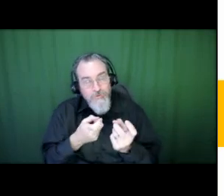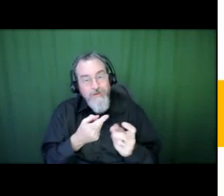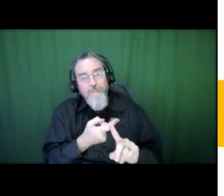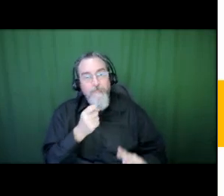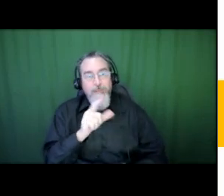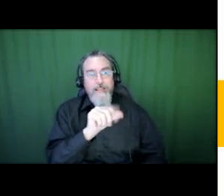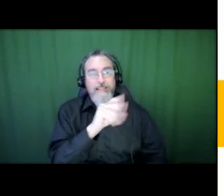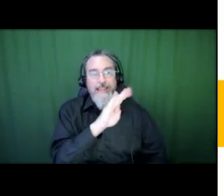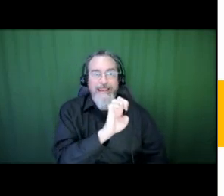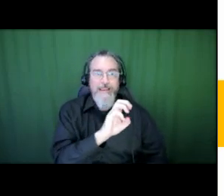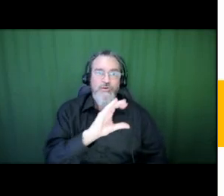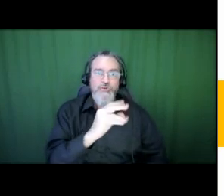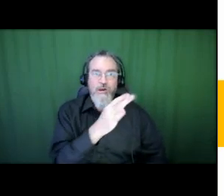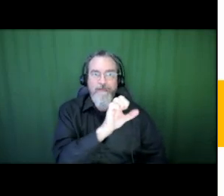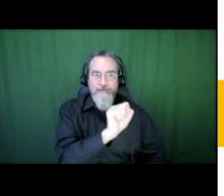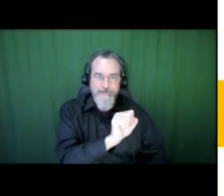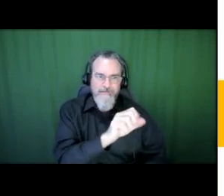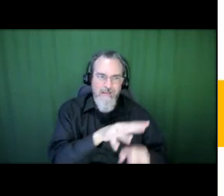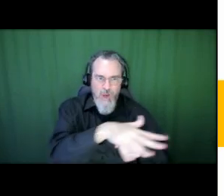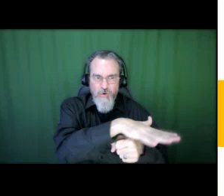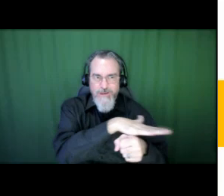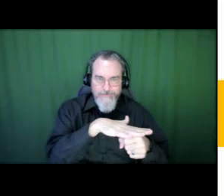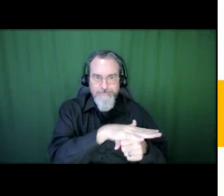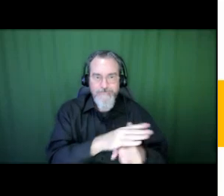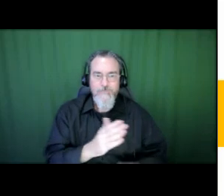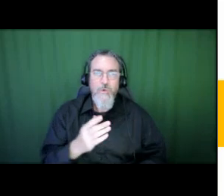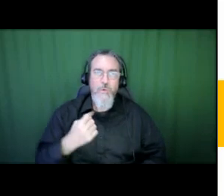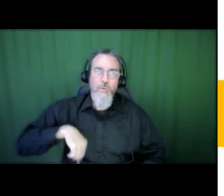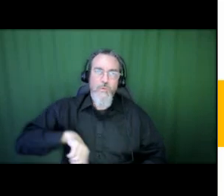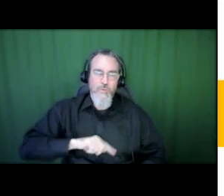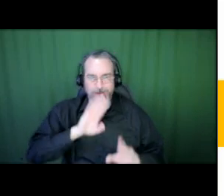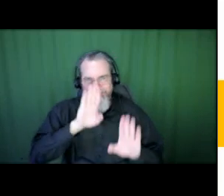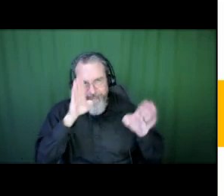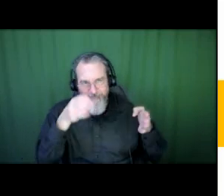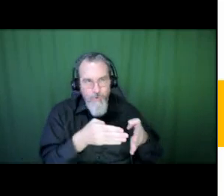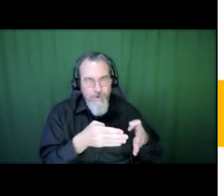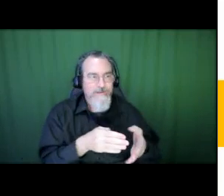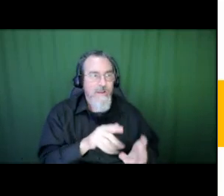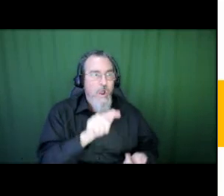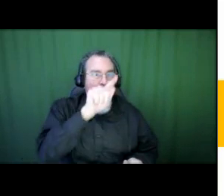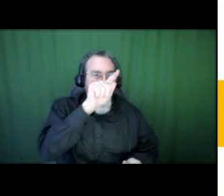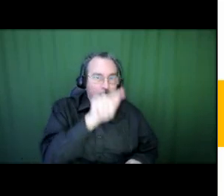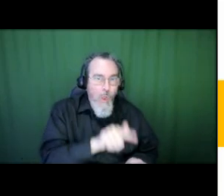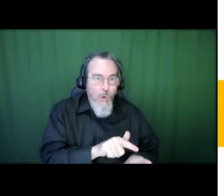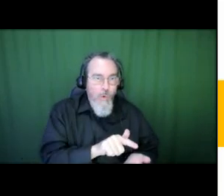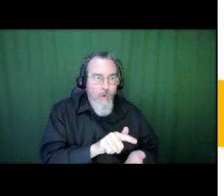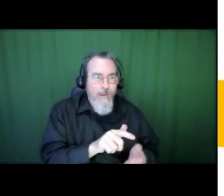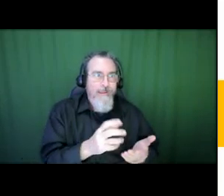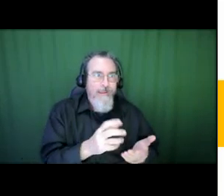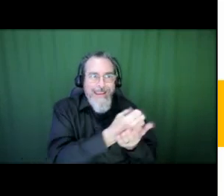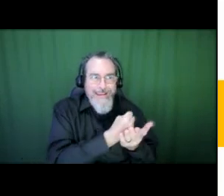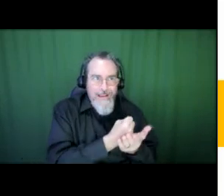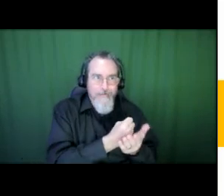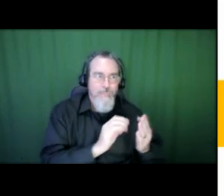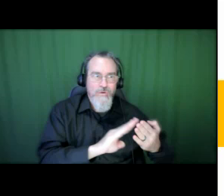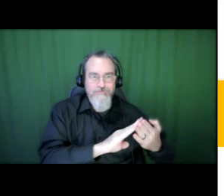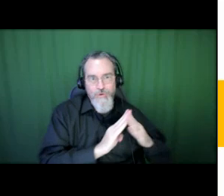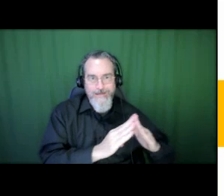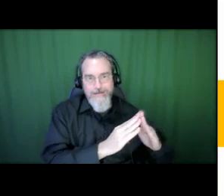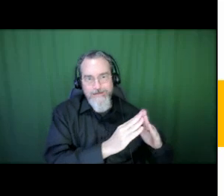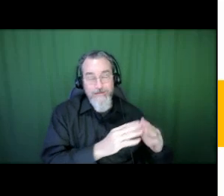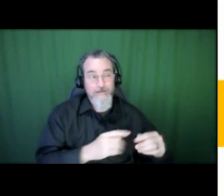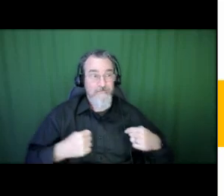strong background focusing on the low-income, marginalized, vulnerable communities. My background is working in the credit